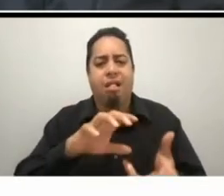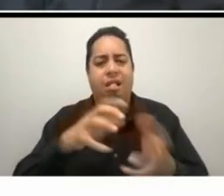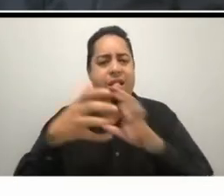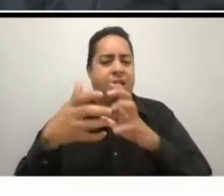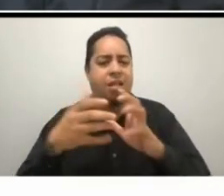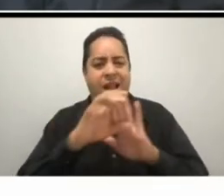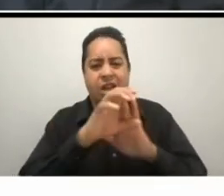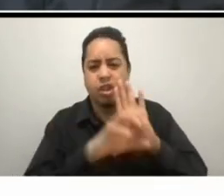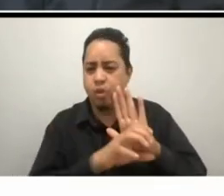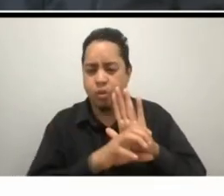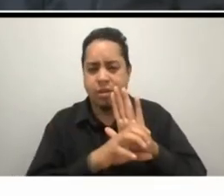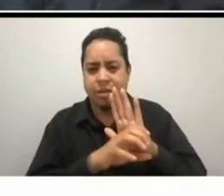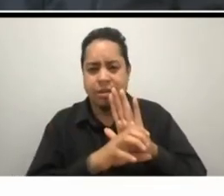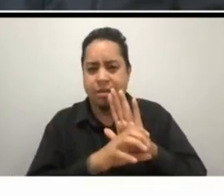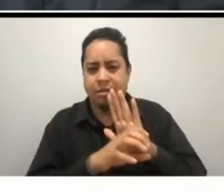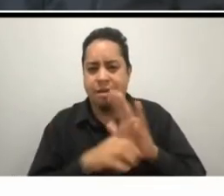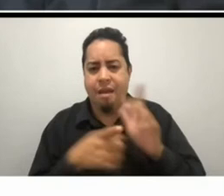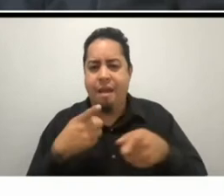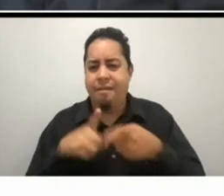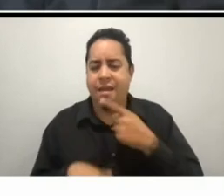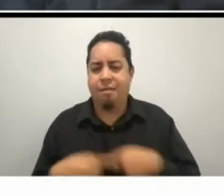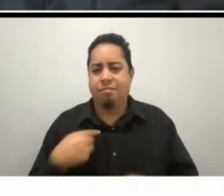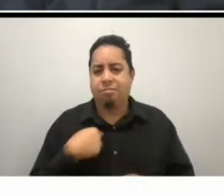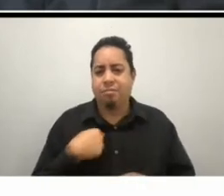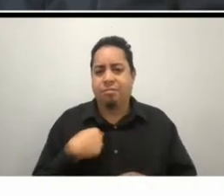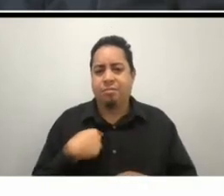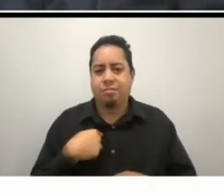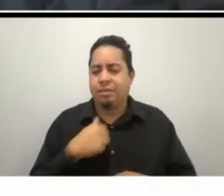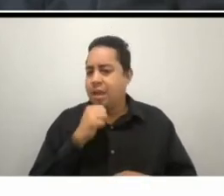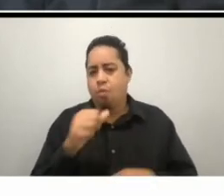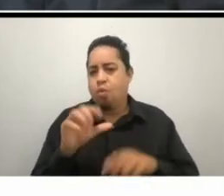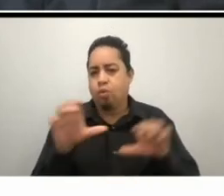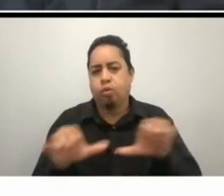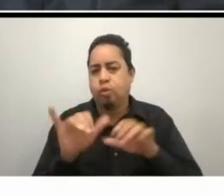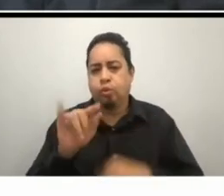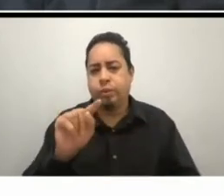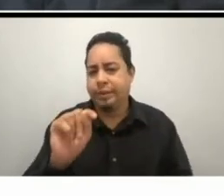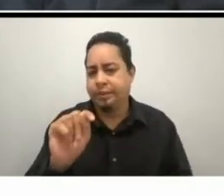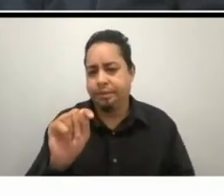is foreign to my very being. I will not do it.